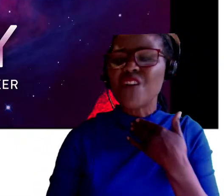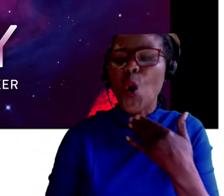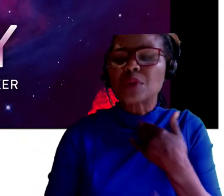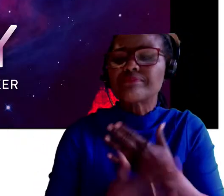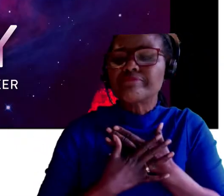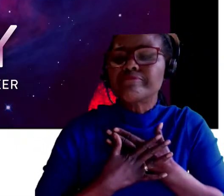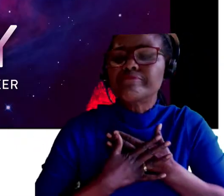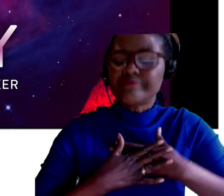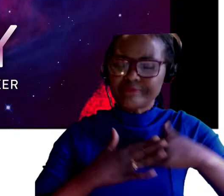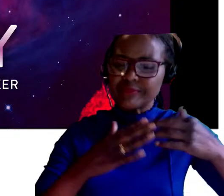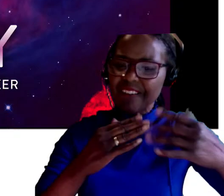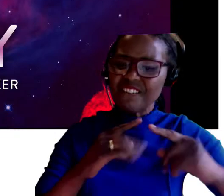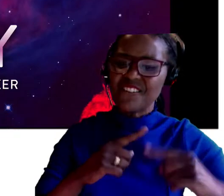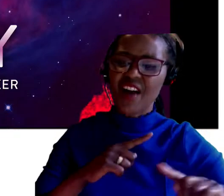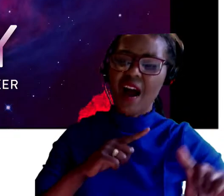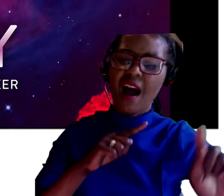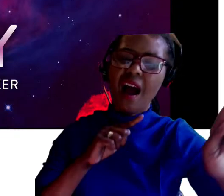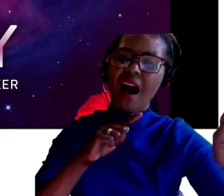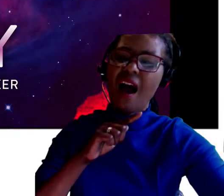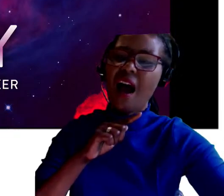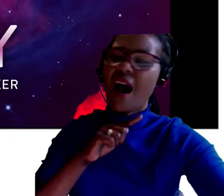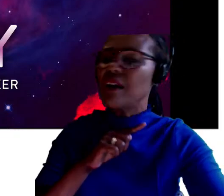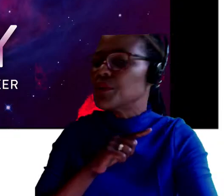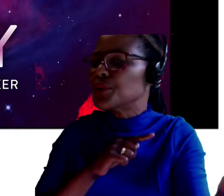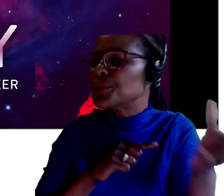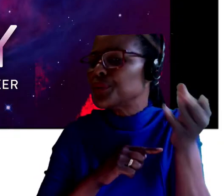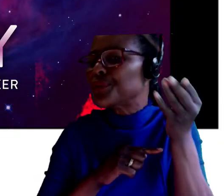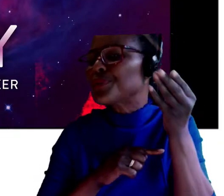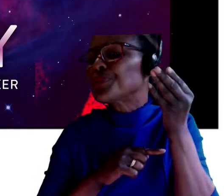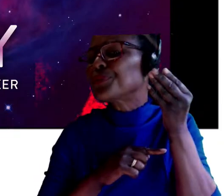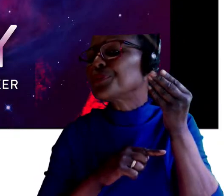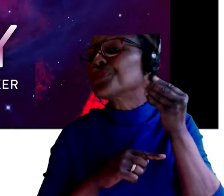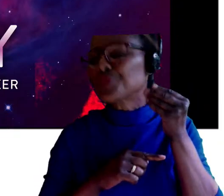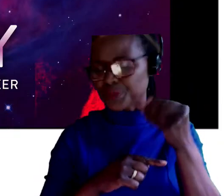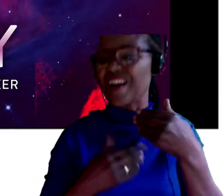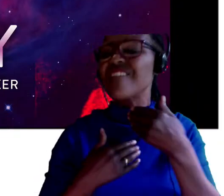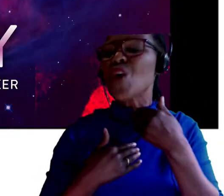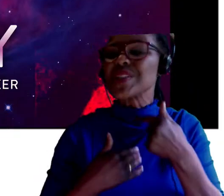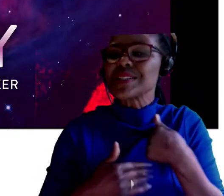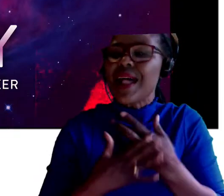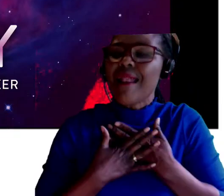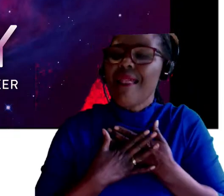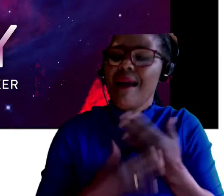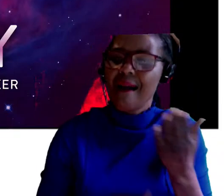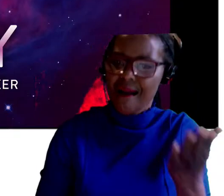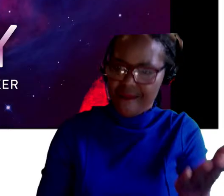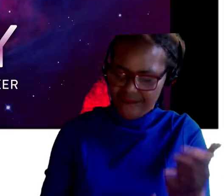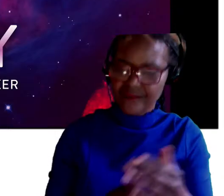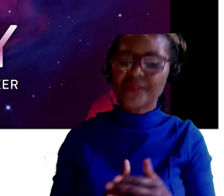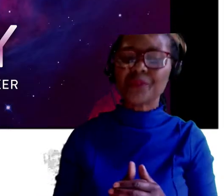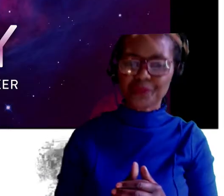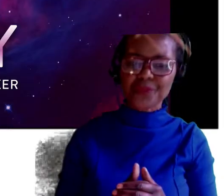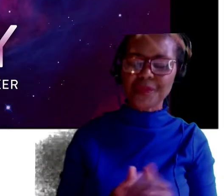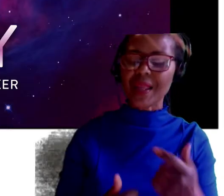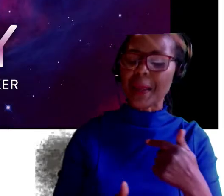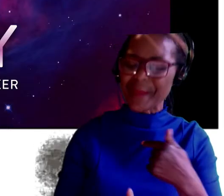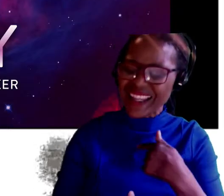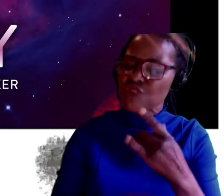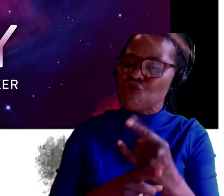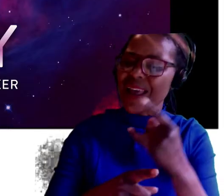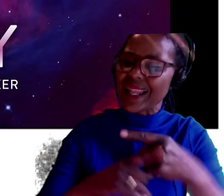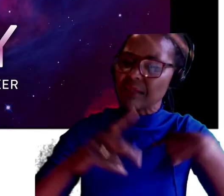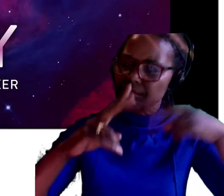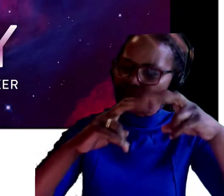great distance. In my stories, I very often find myself exploiting the emotional potential